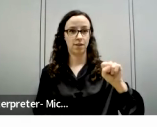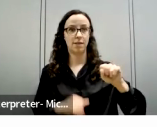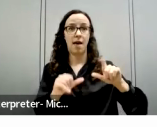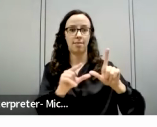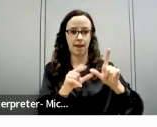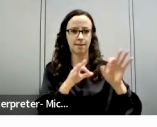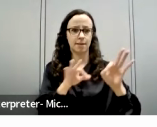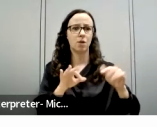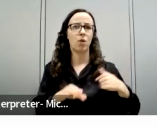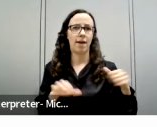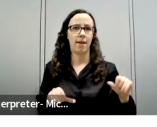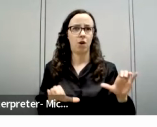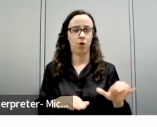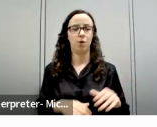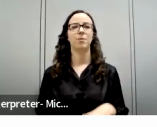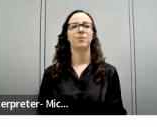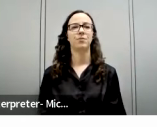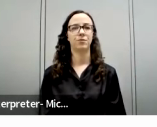so, for example,